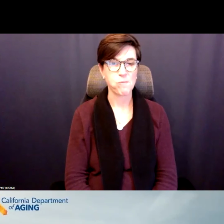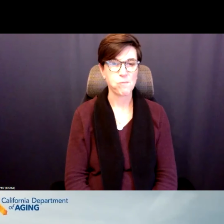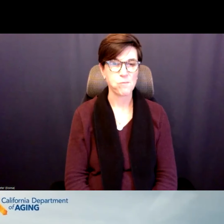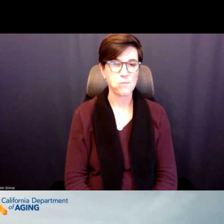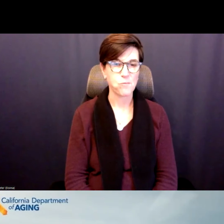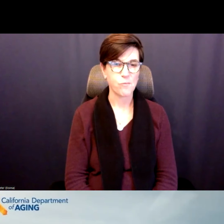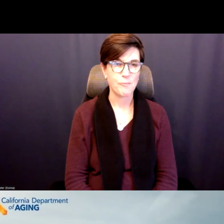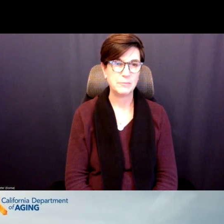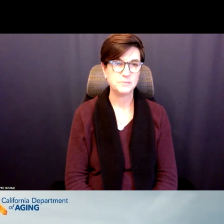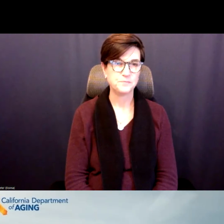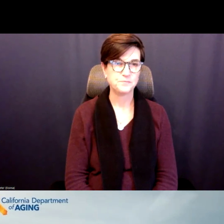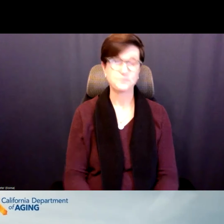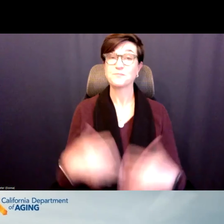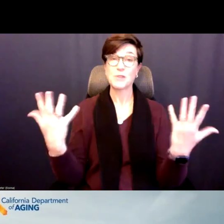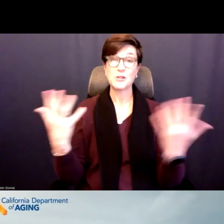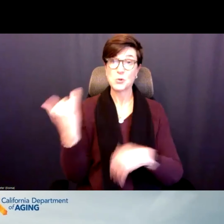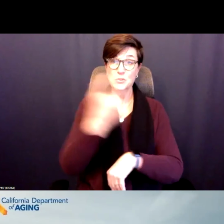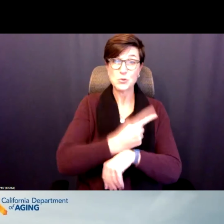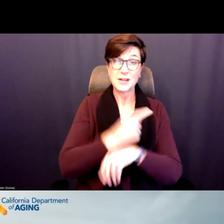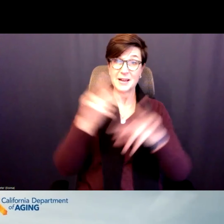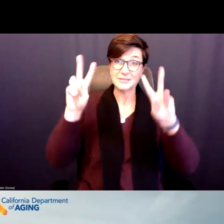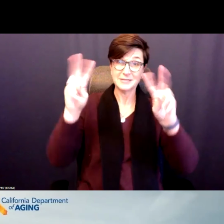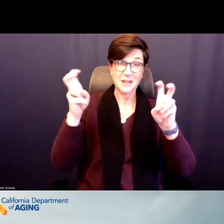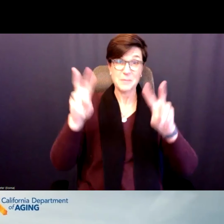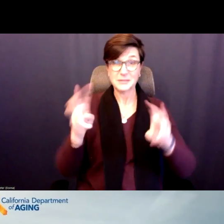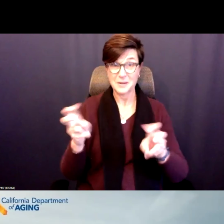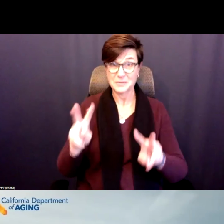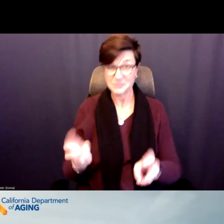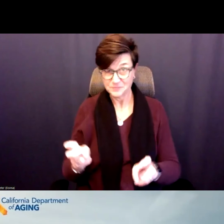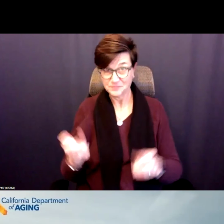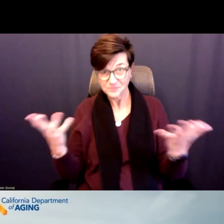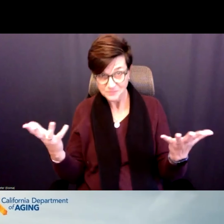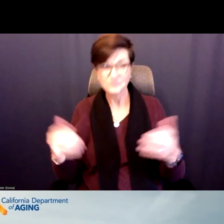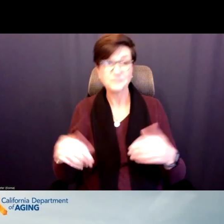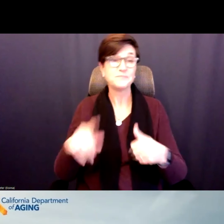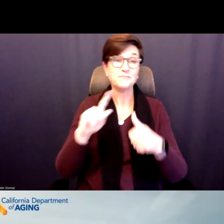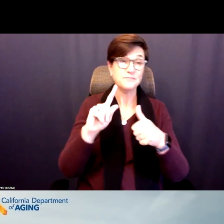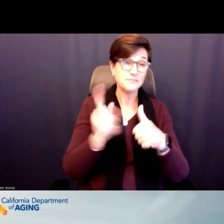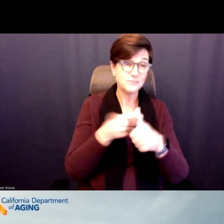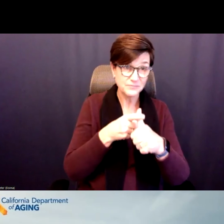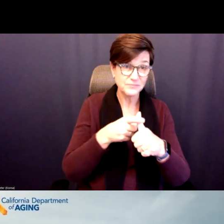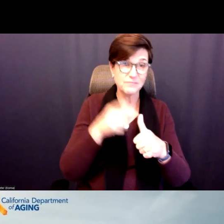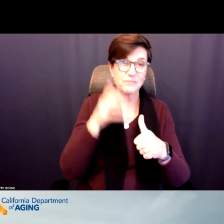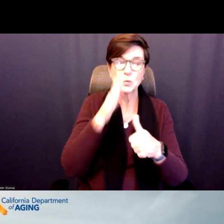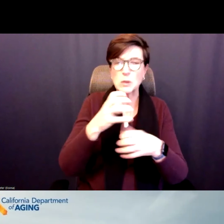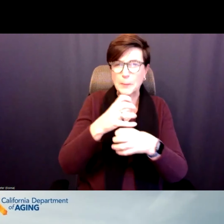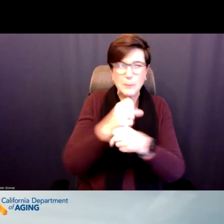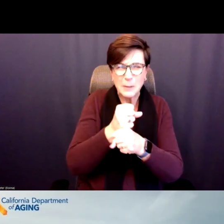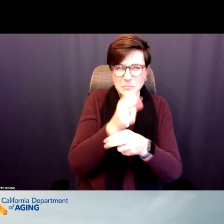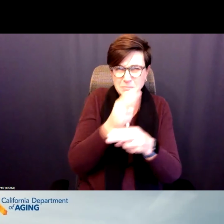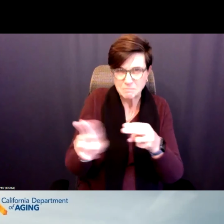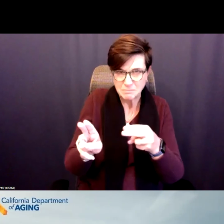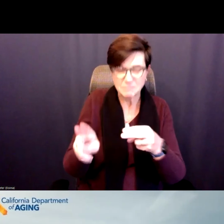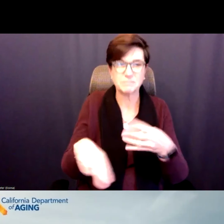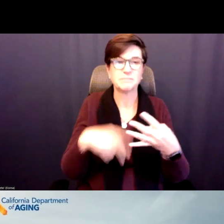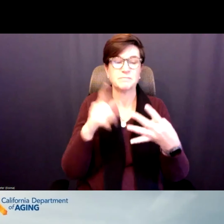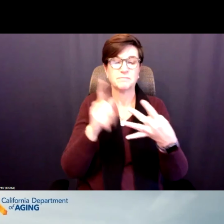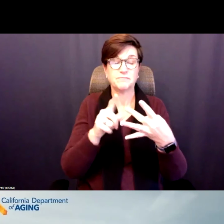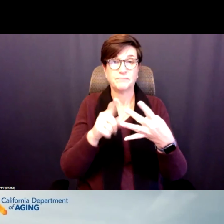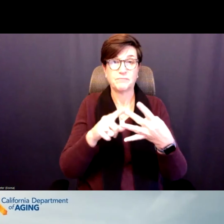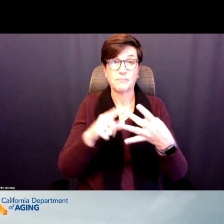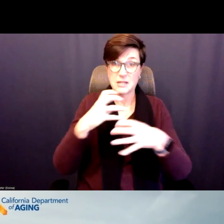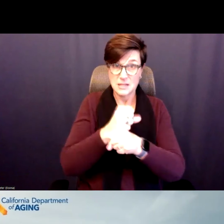So here's today's agenda. We're going to provide just a really quick overview of the Master Plan for Aging. We're going to provide a summary of our grant program, and